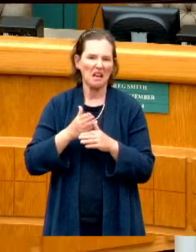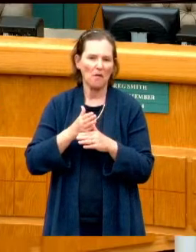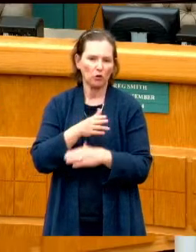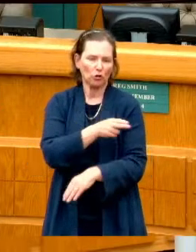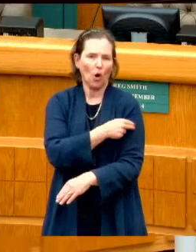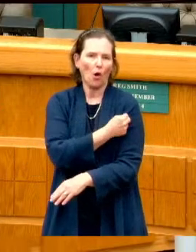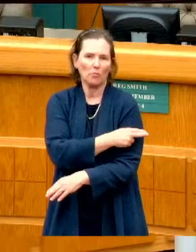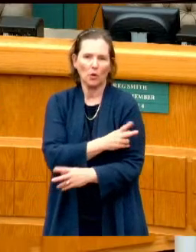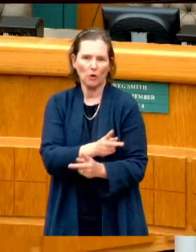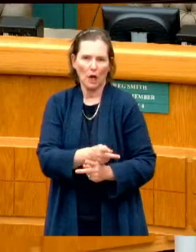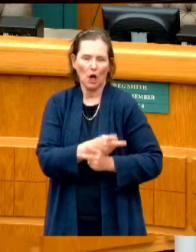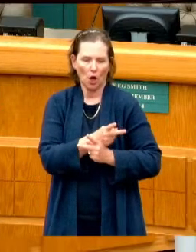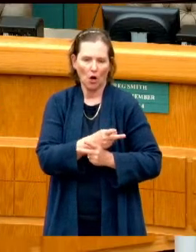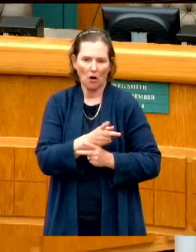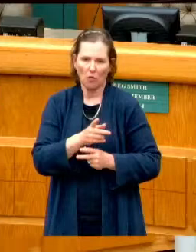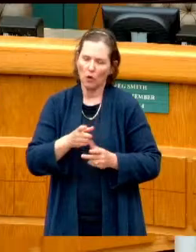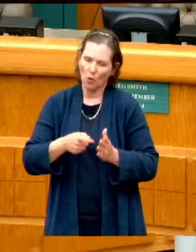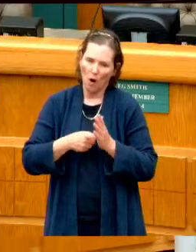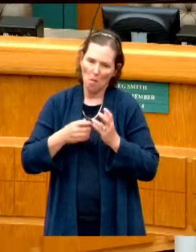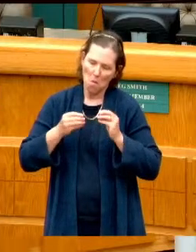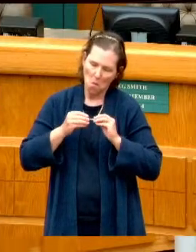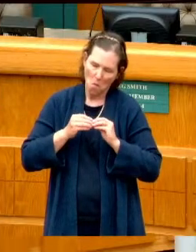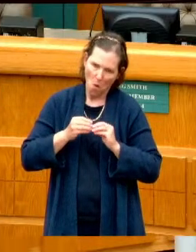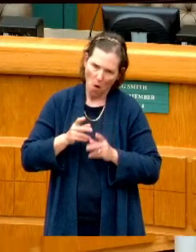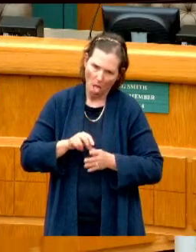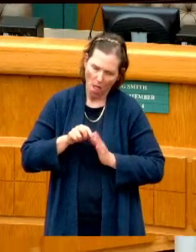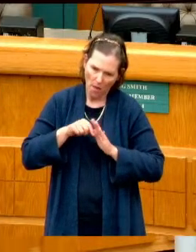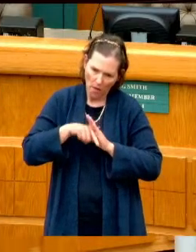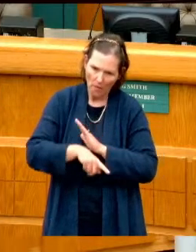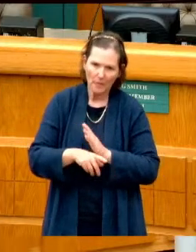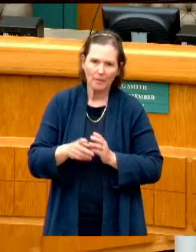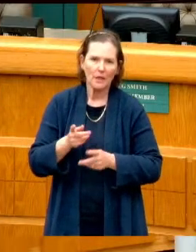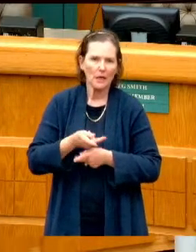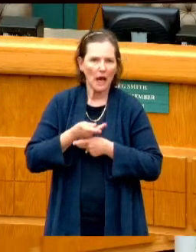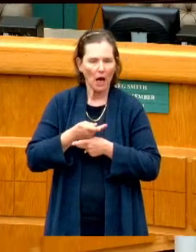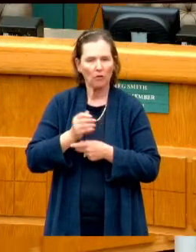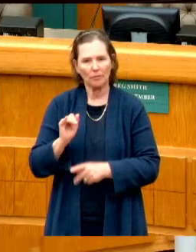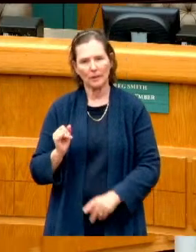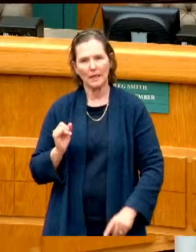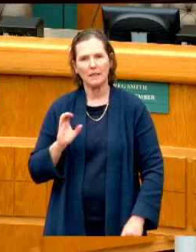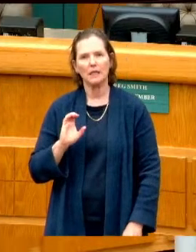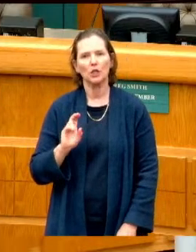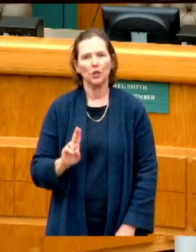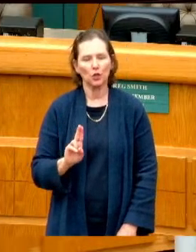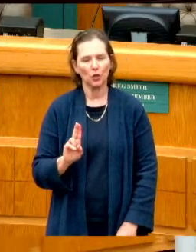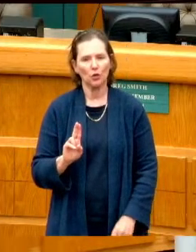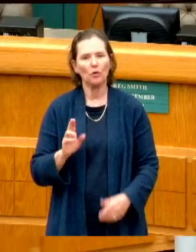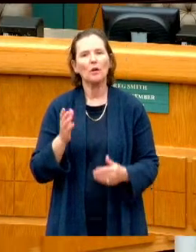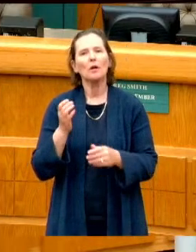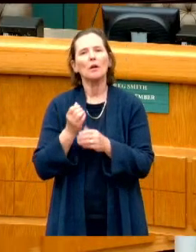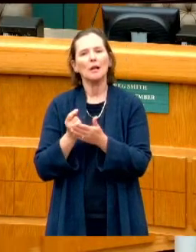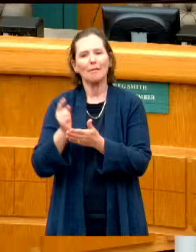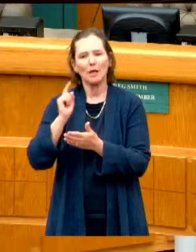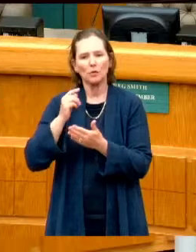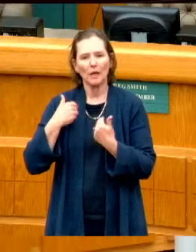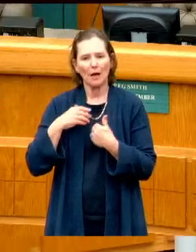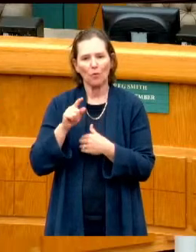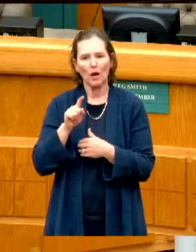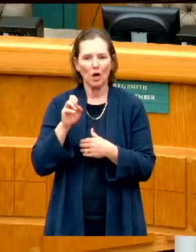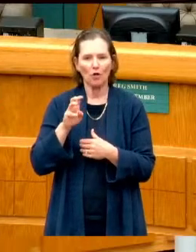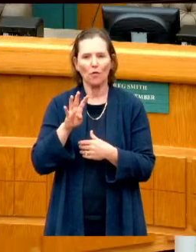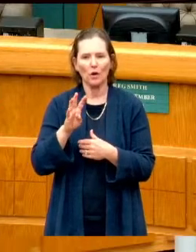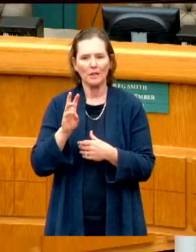hospital care. Last week, there were 167 people in the ICU due to COVID-19, and this week